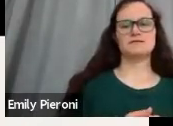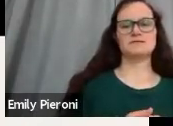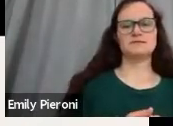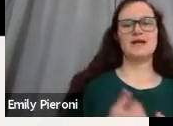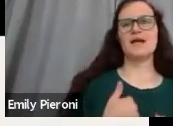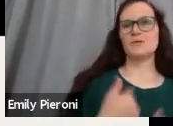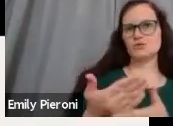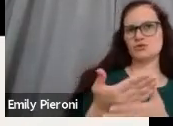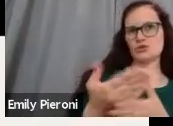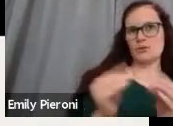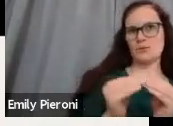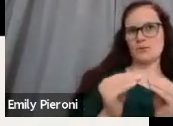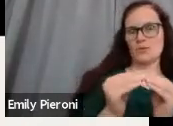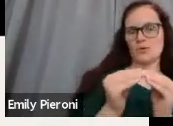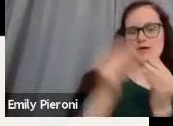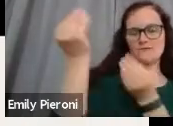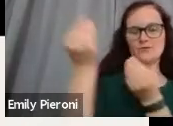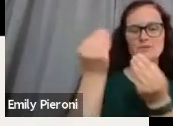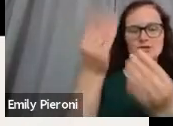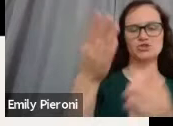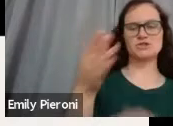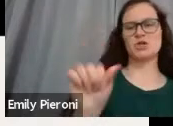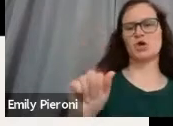in there. Thank you.